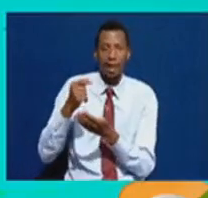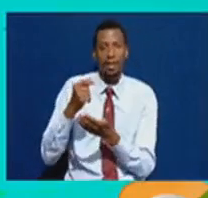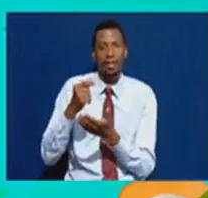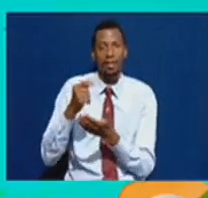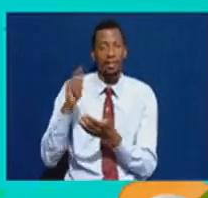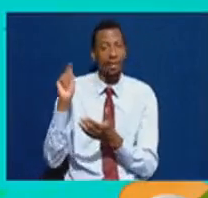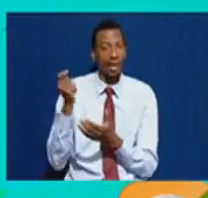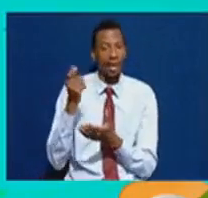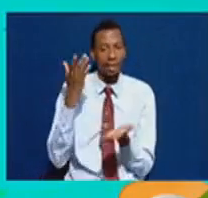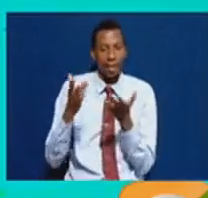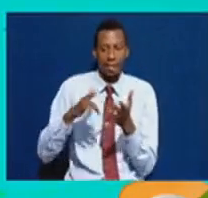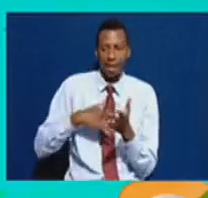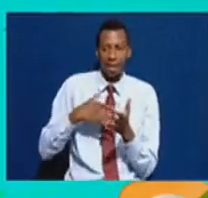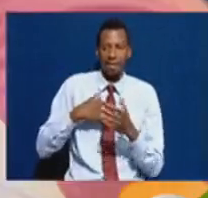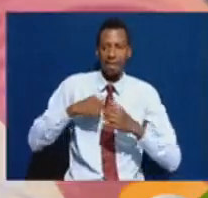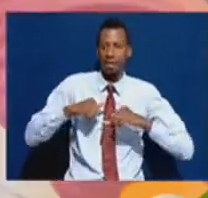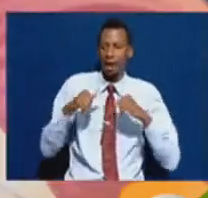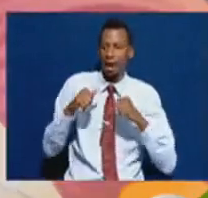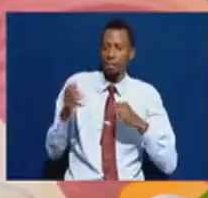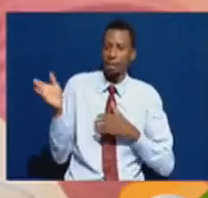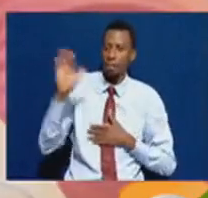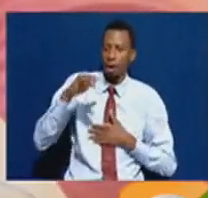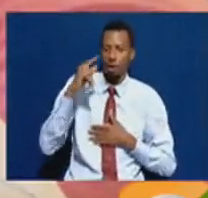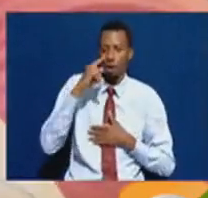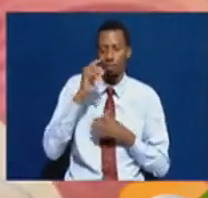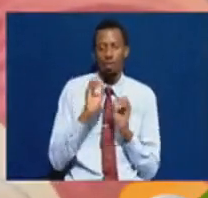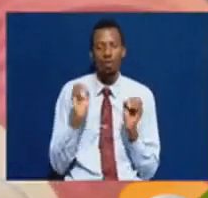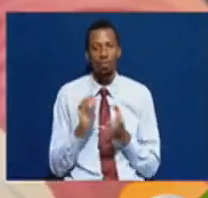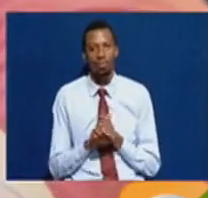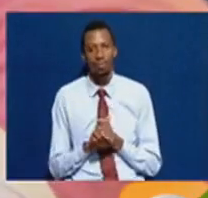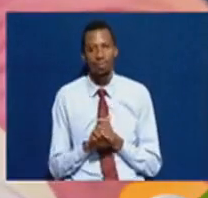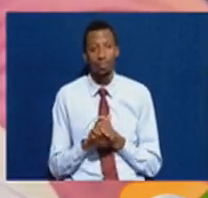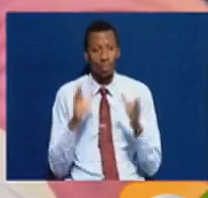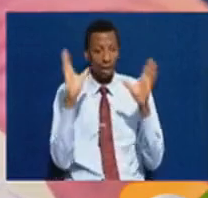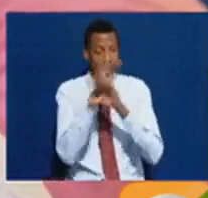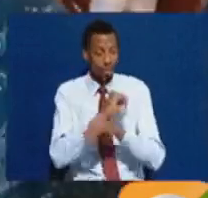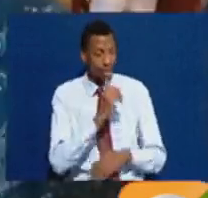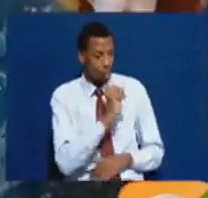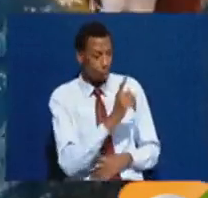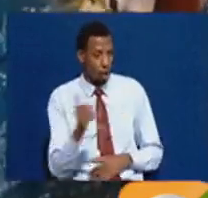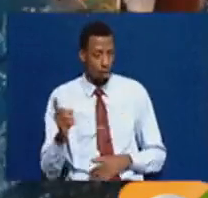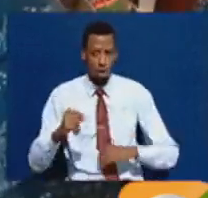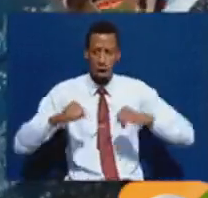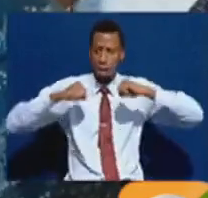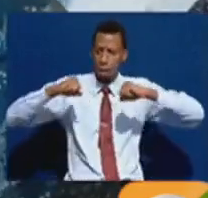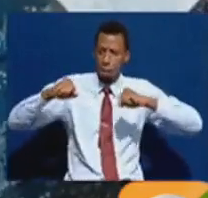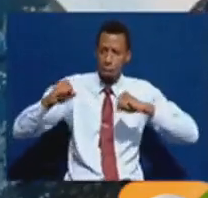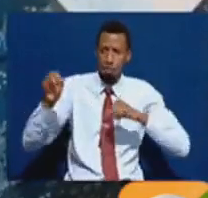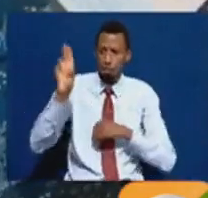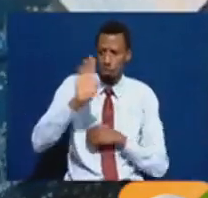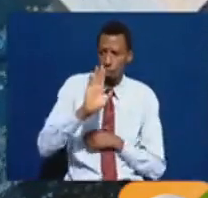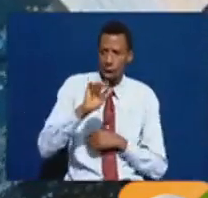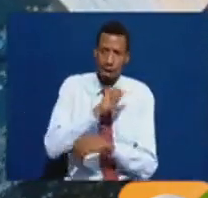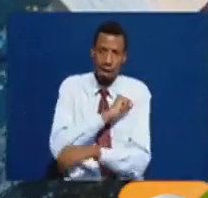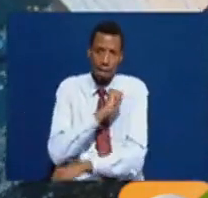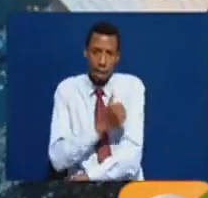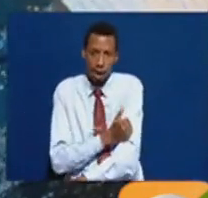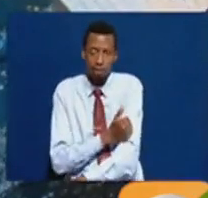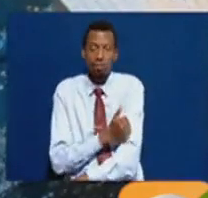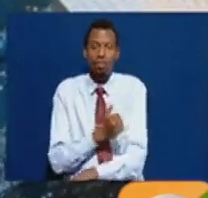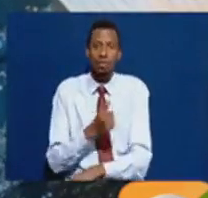not feel so much happy to come back home. The president warning influential personalities against using the power they will to harass